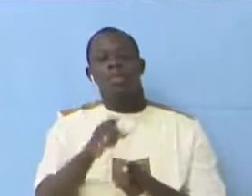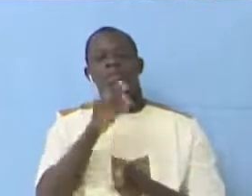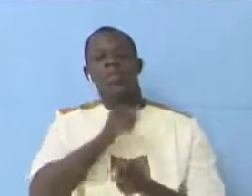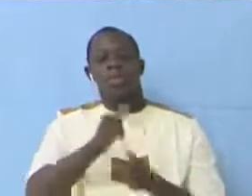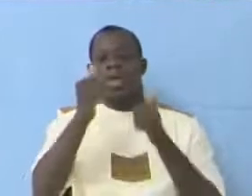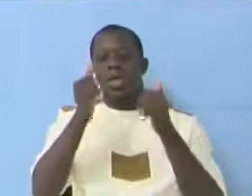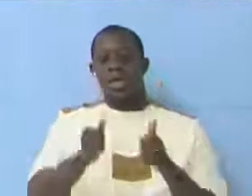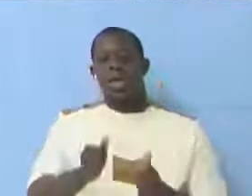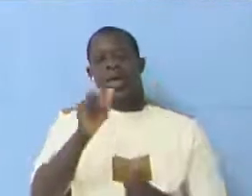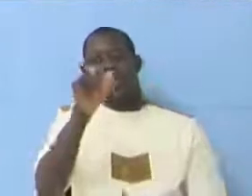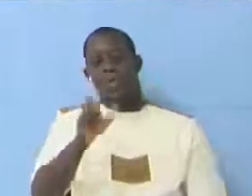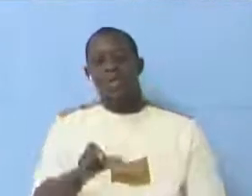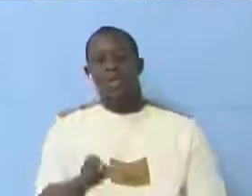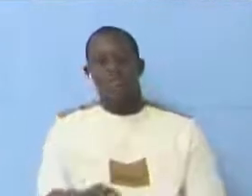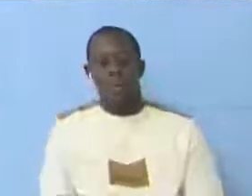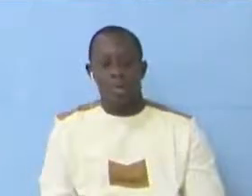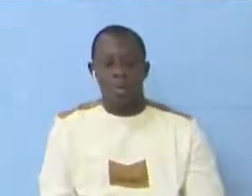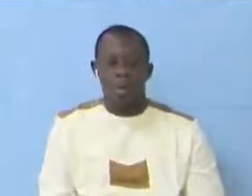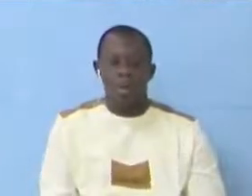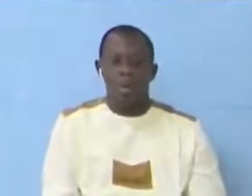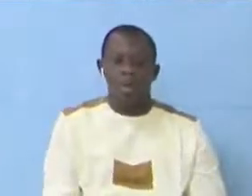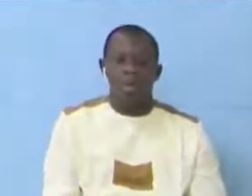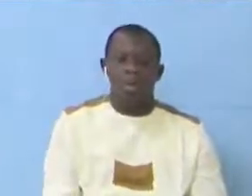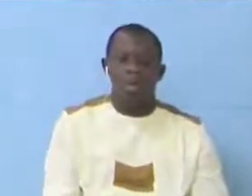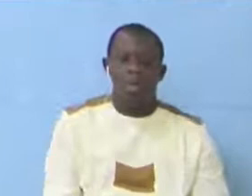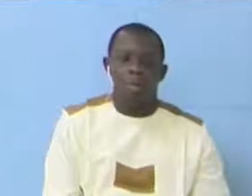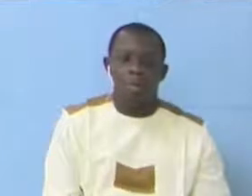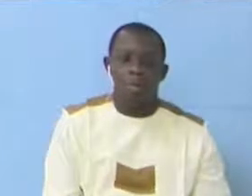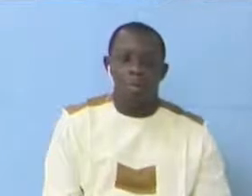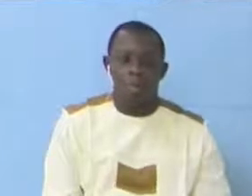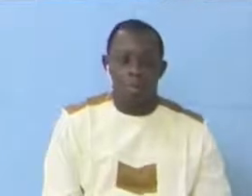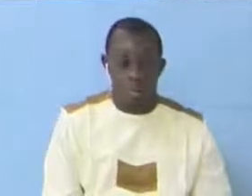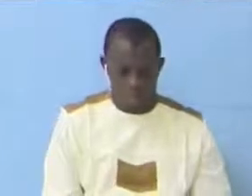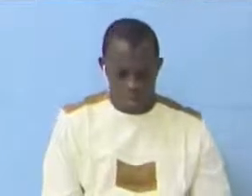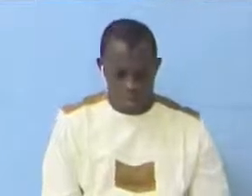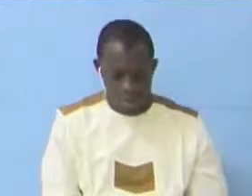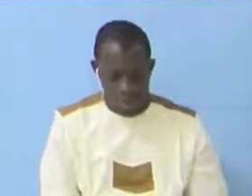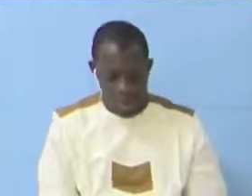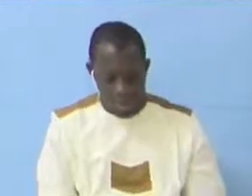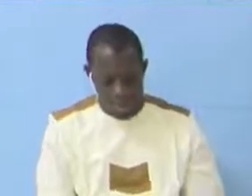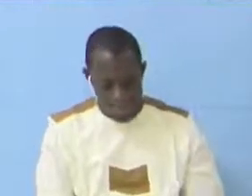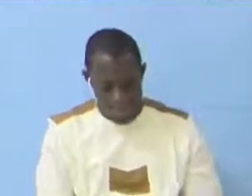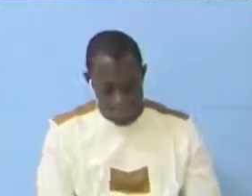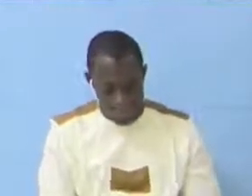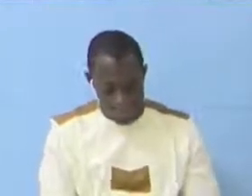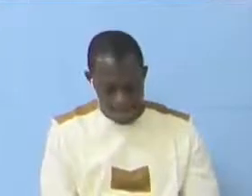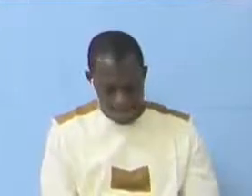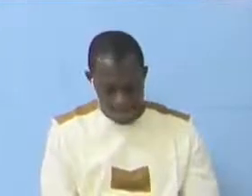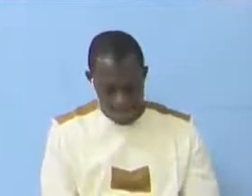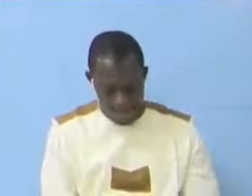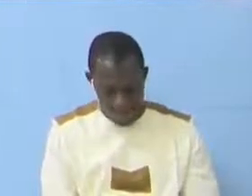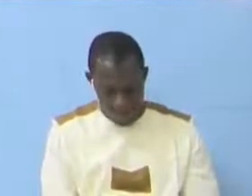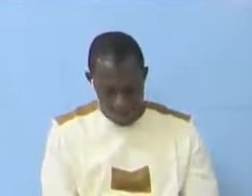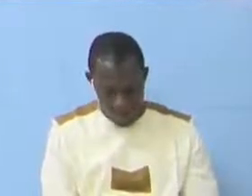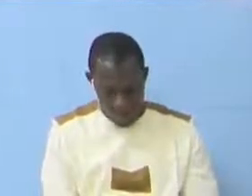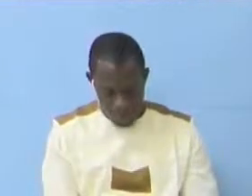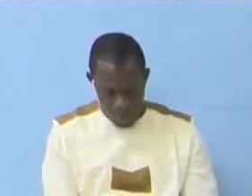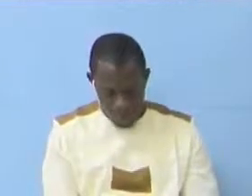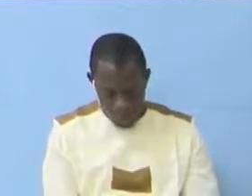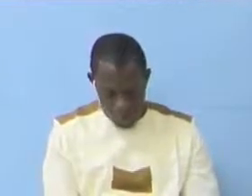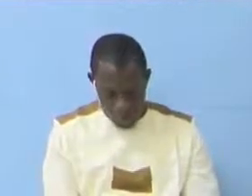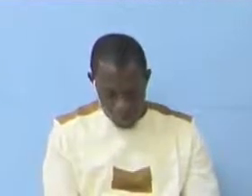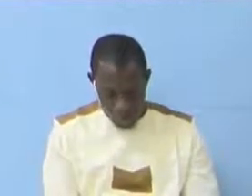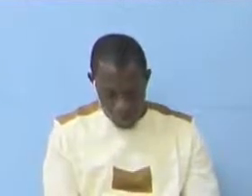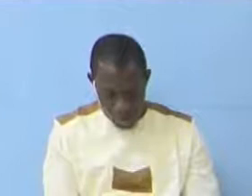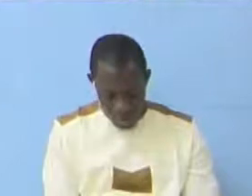I want to... kàddu yi mujj yi nga xam ne moom laa wax di ay kàddu yi ngeen dénkaane daf ko bëgg a wax si angale pour